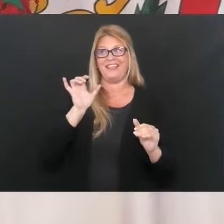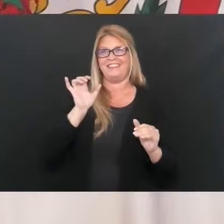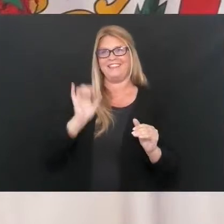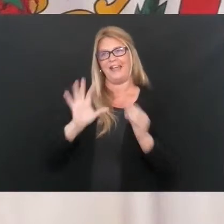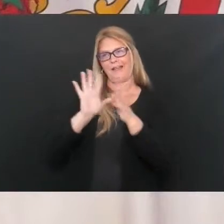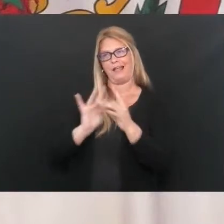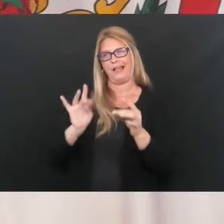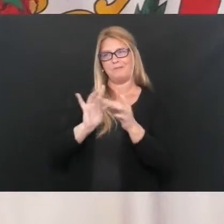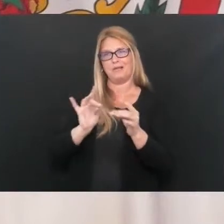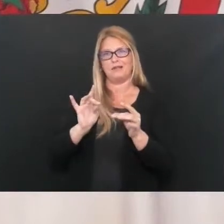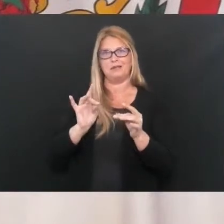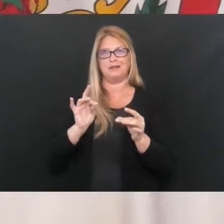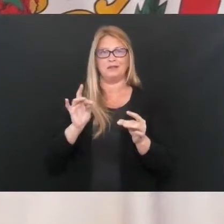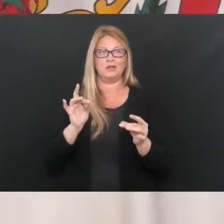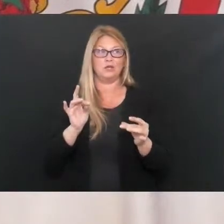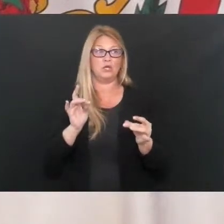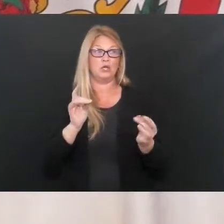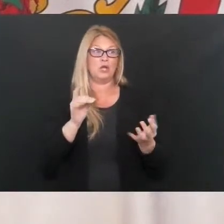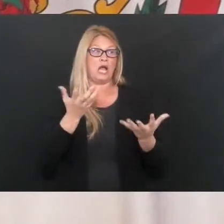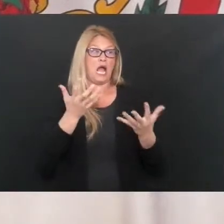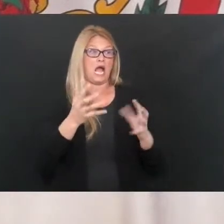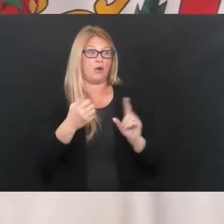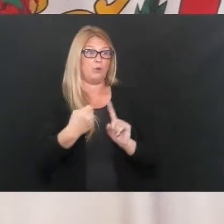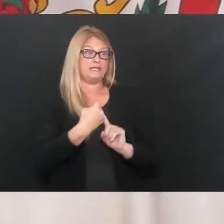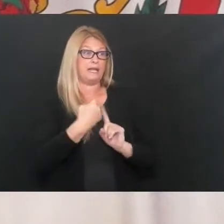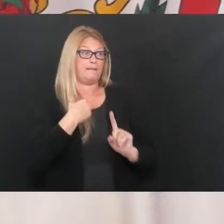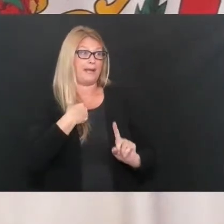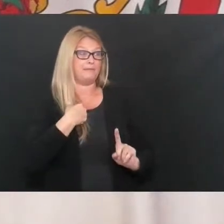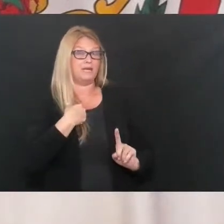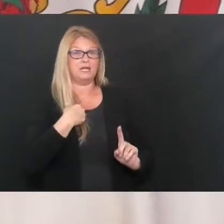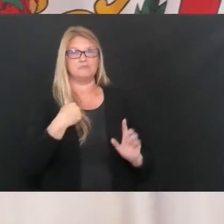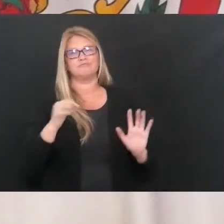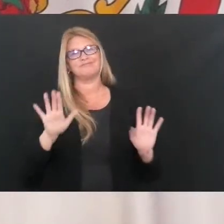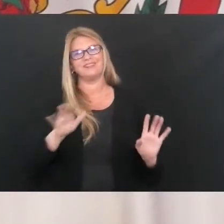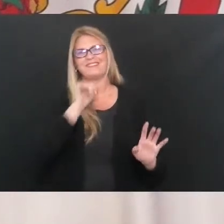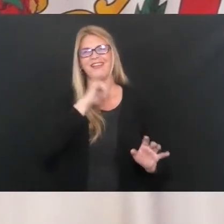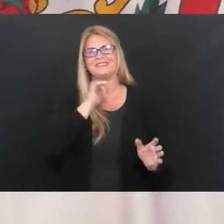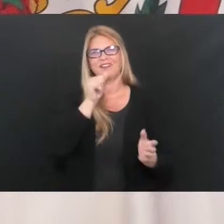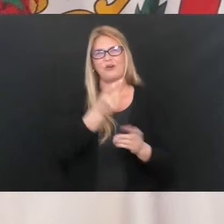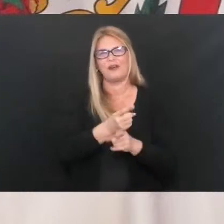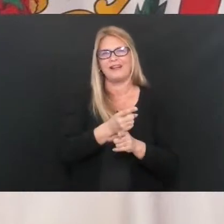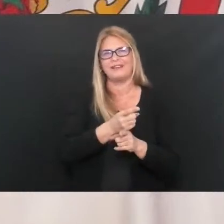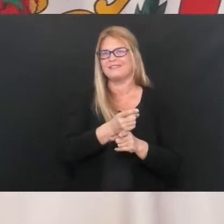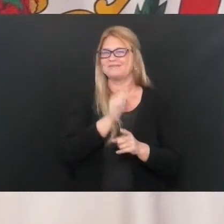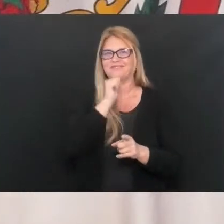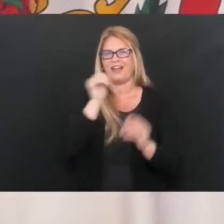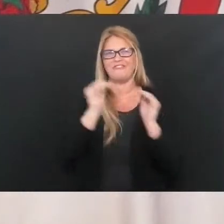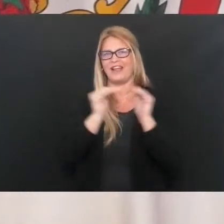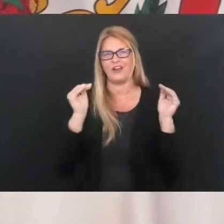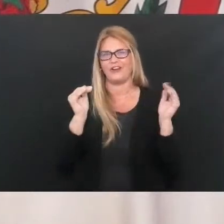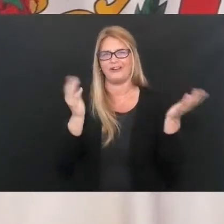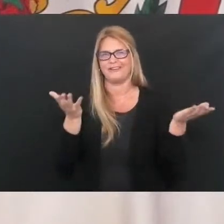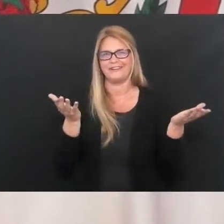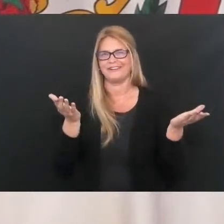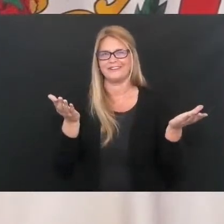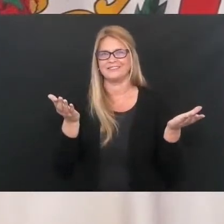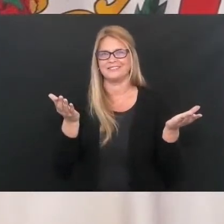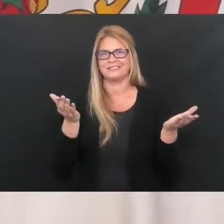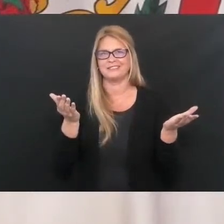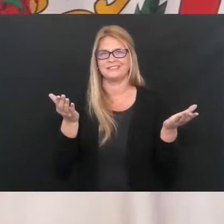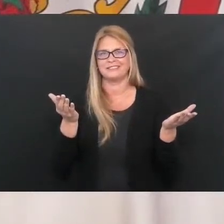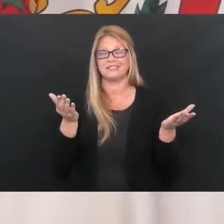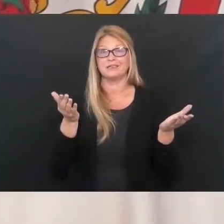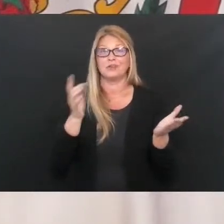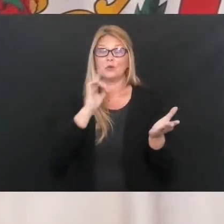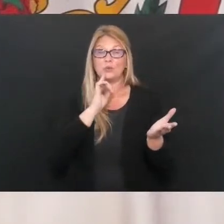oh, we'd be for it just so it doesn't affect me. Well, that's not right. That's not fair. Really and